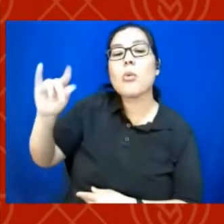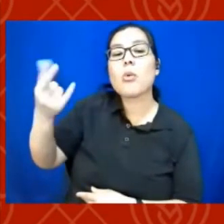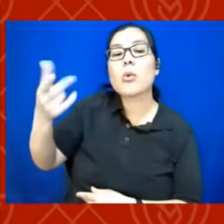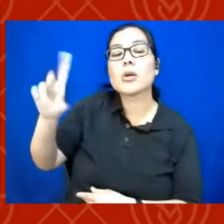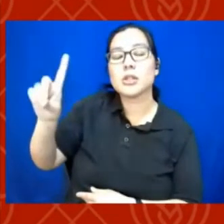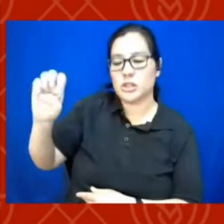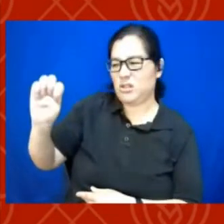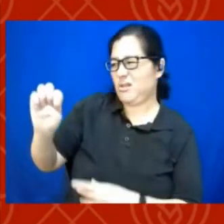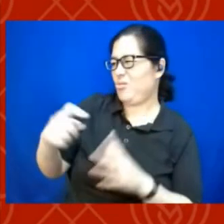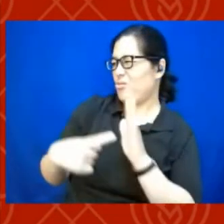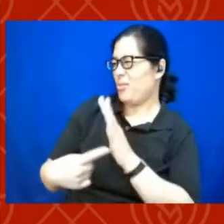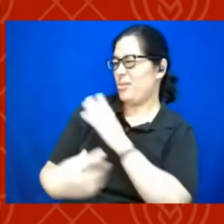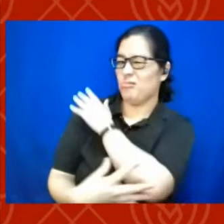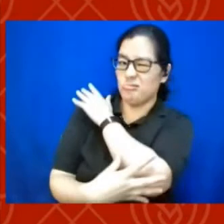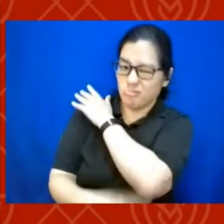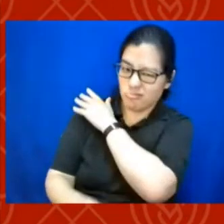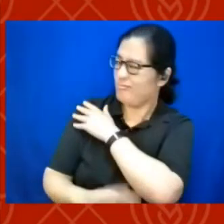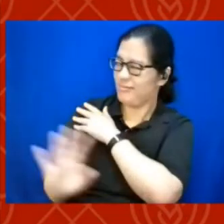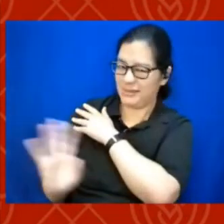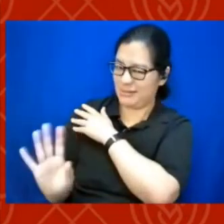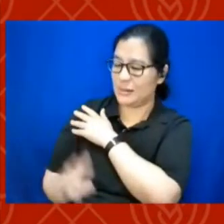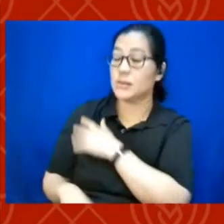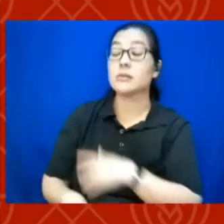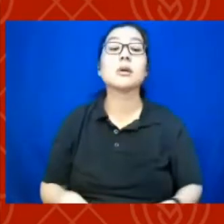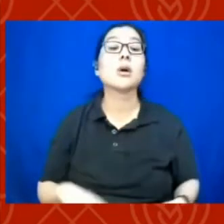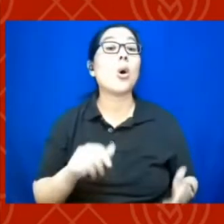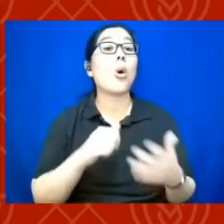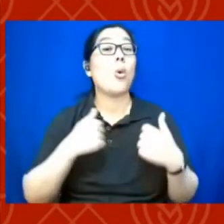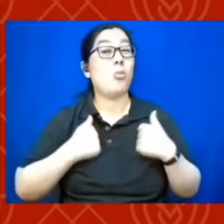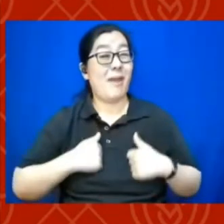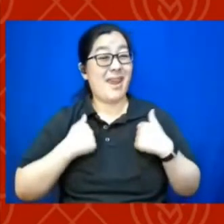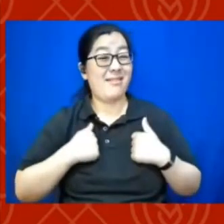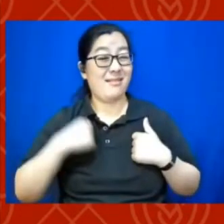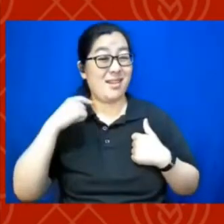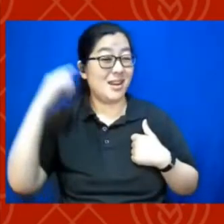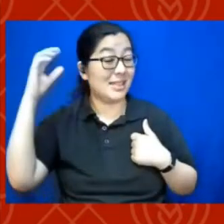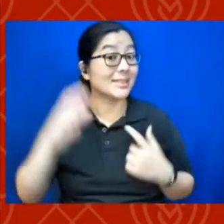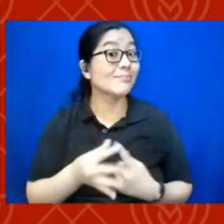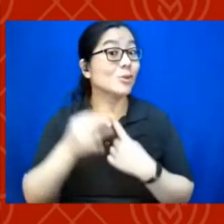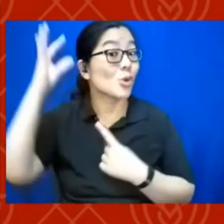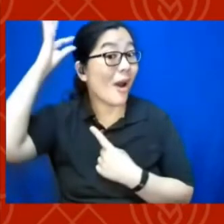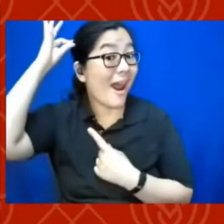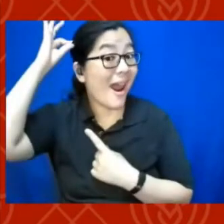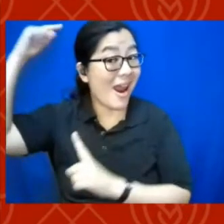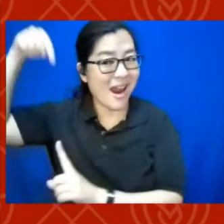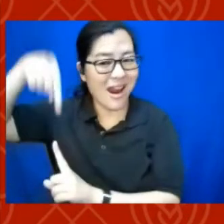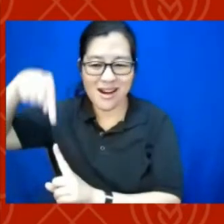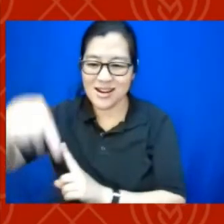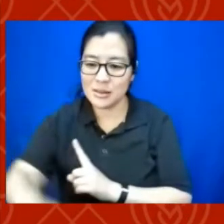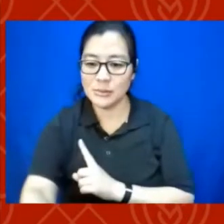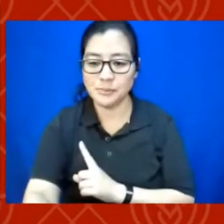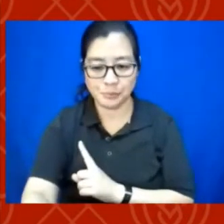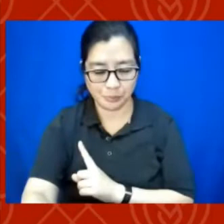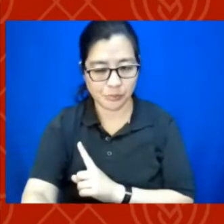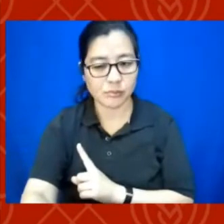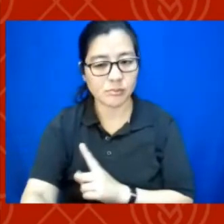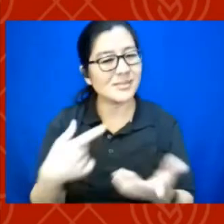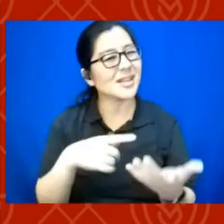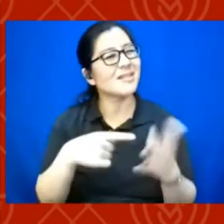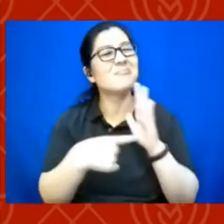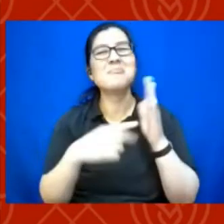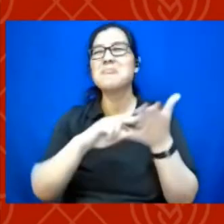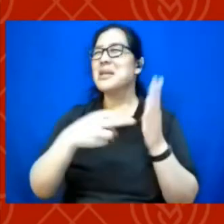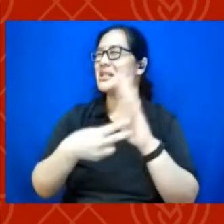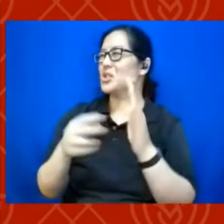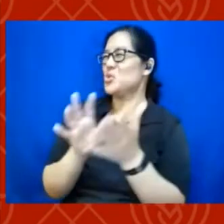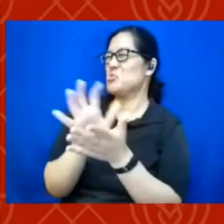yourself, particularly your hair, because your hair is tou fa and fa kai, so you're washing out your wealth, sweeping